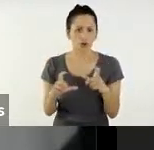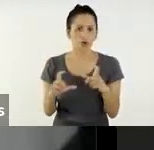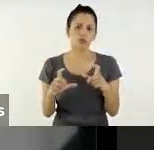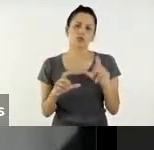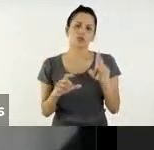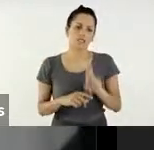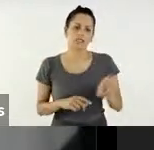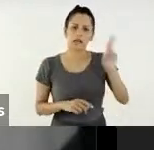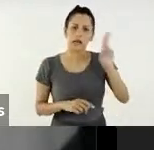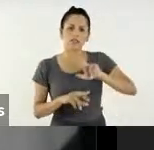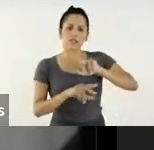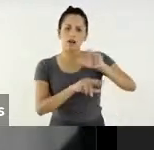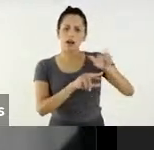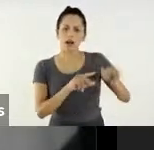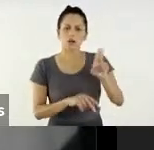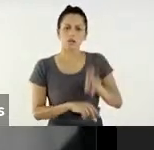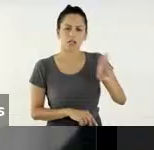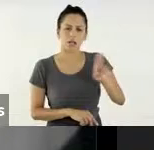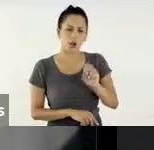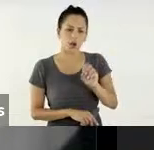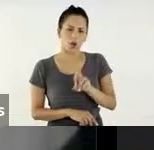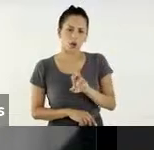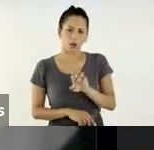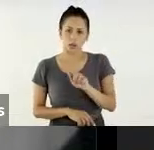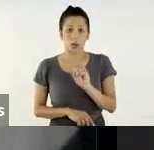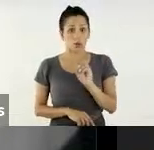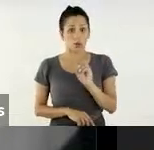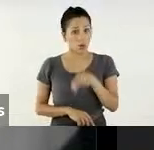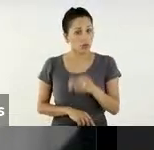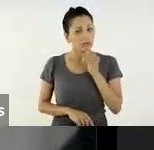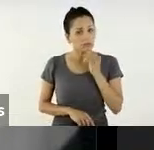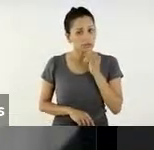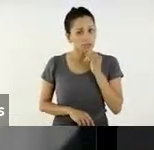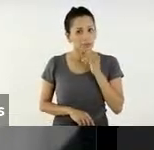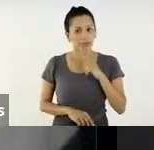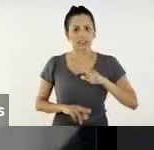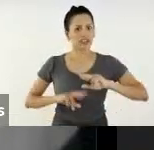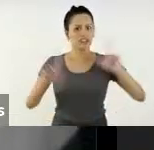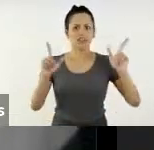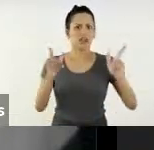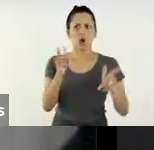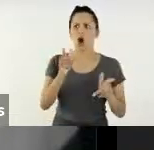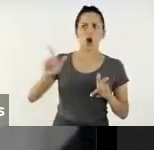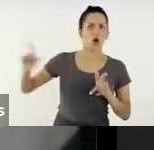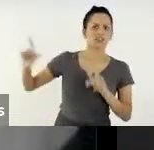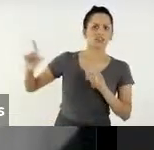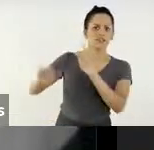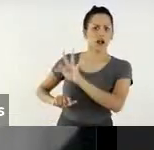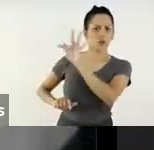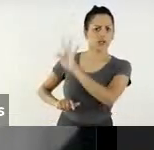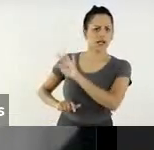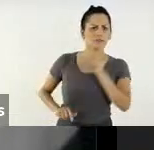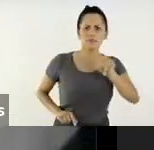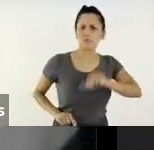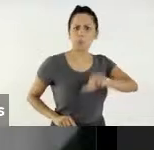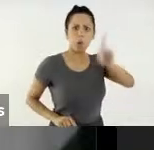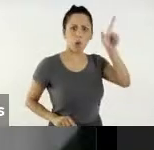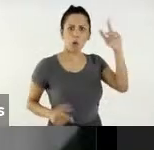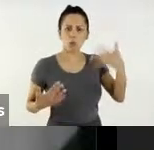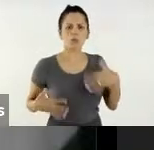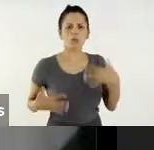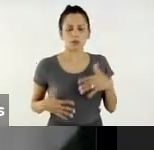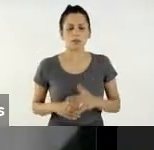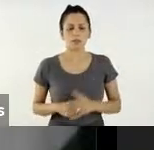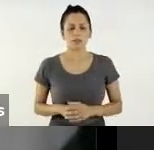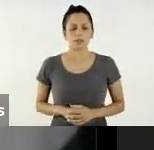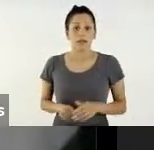is unlike any other institutional archive I've ever seen. And you can see demonstratively on the left,